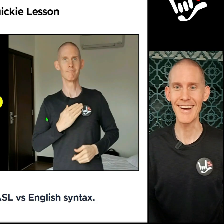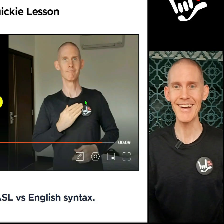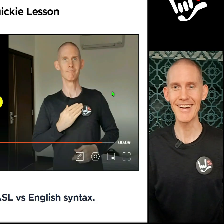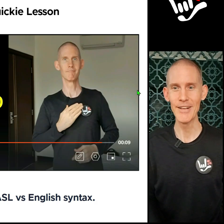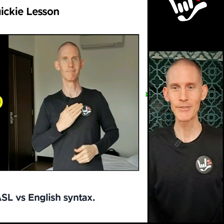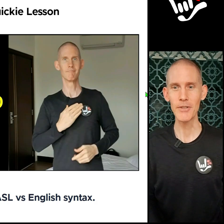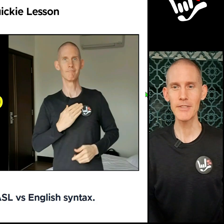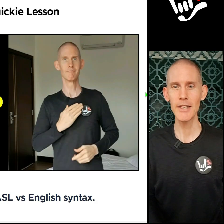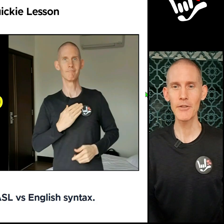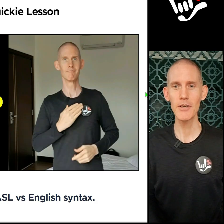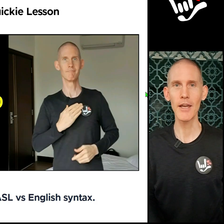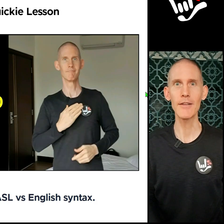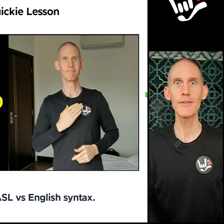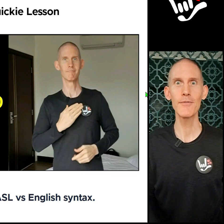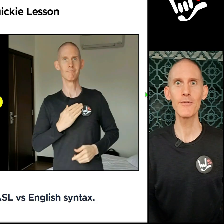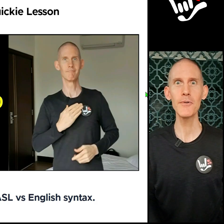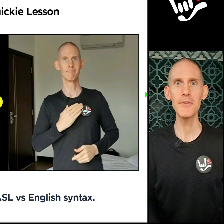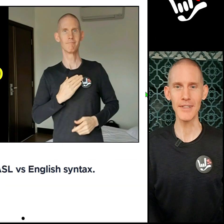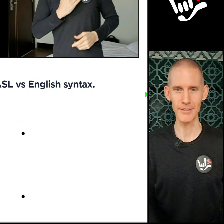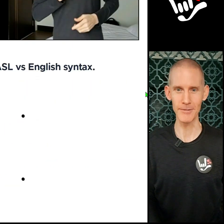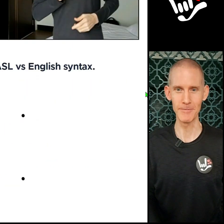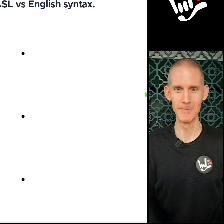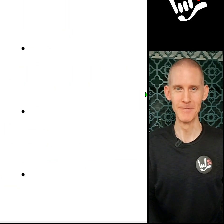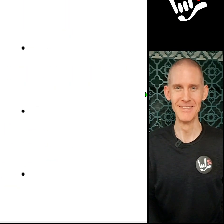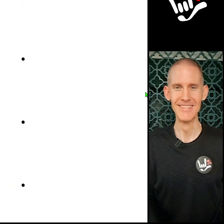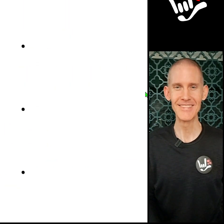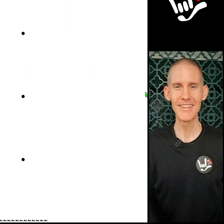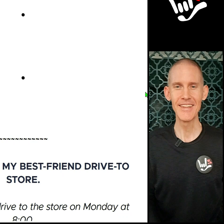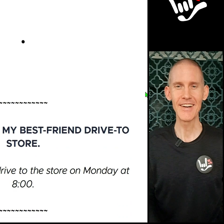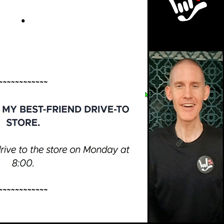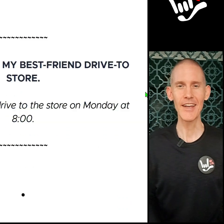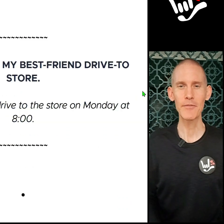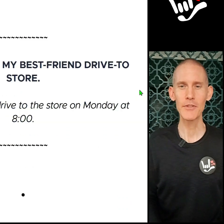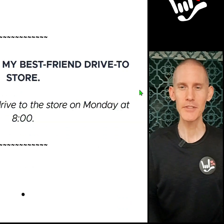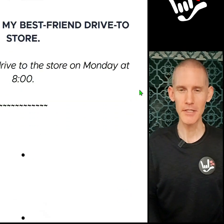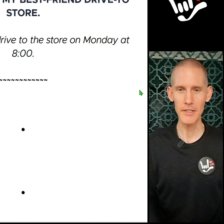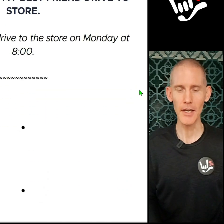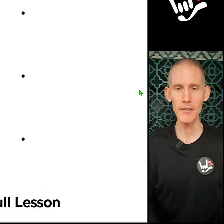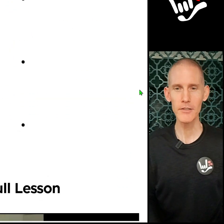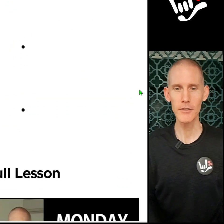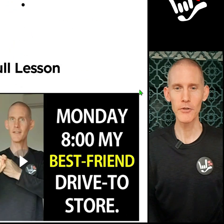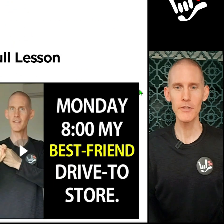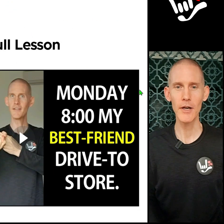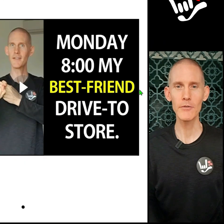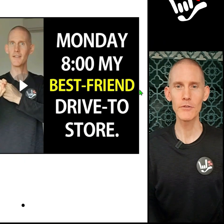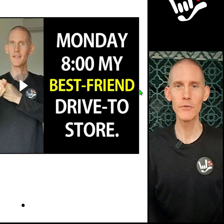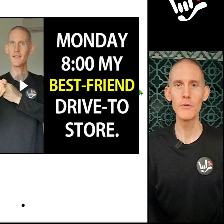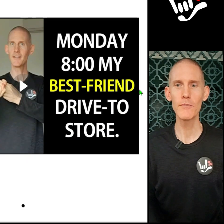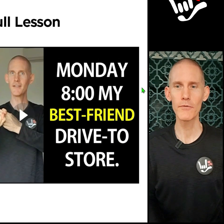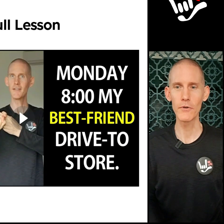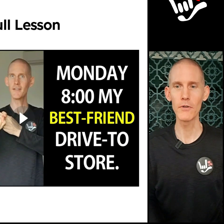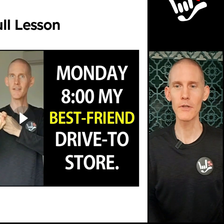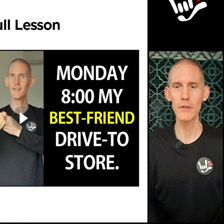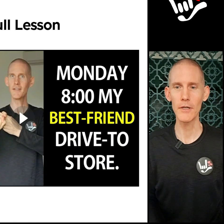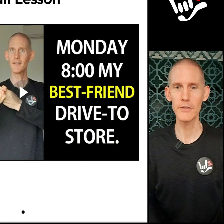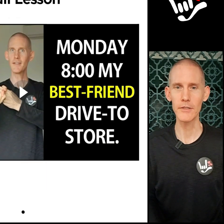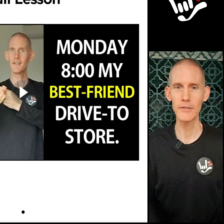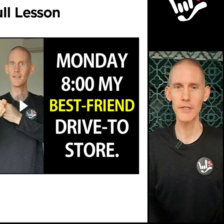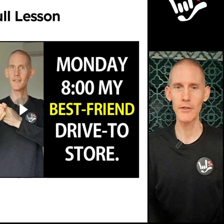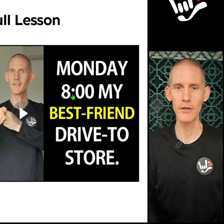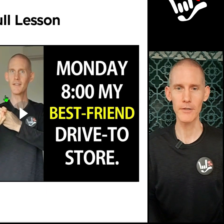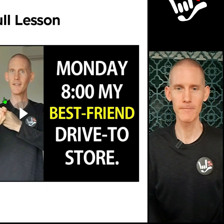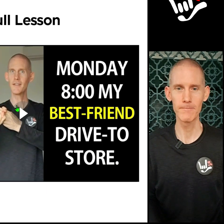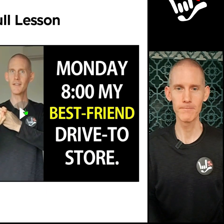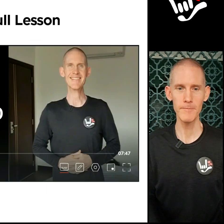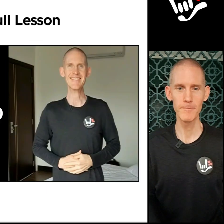lesson. So let's take a look at the full lesson. All right, after the syntax, you go down to the full lesson.